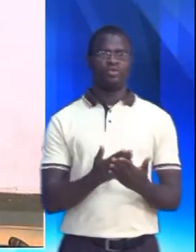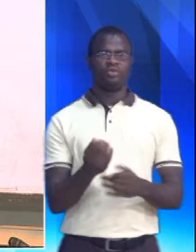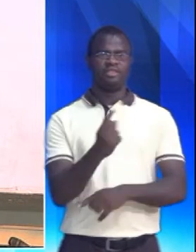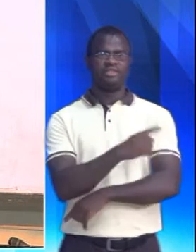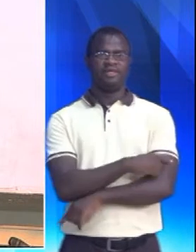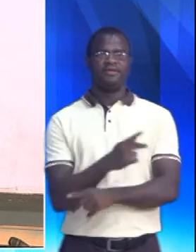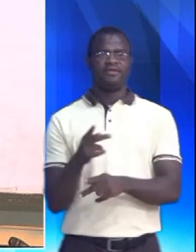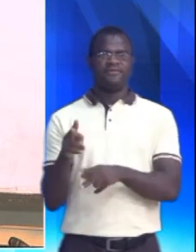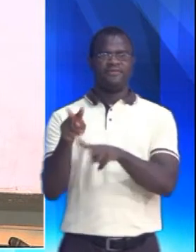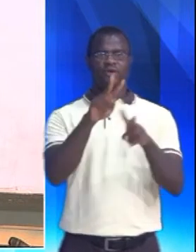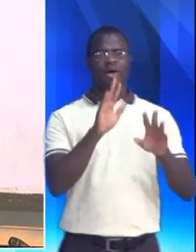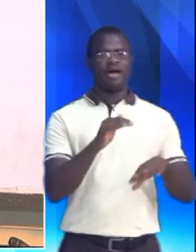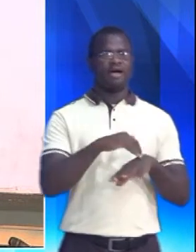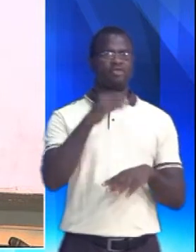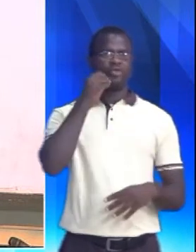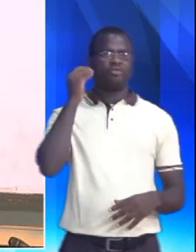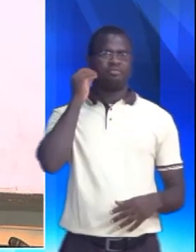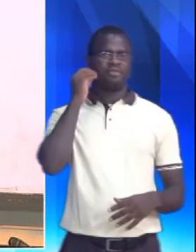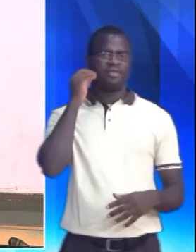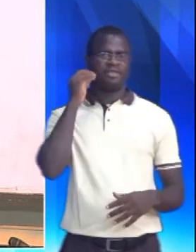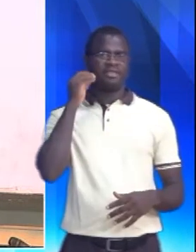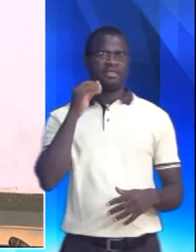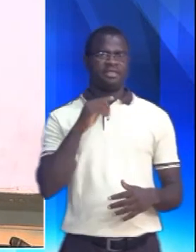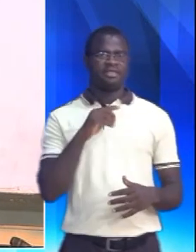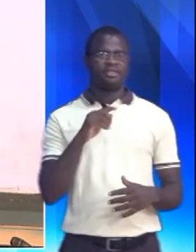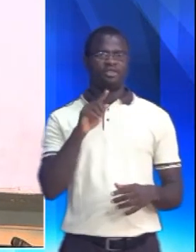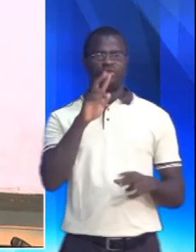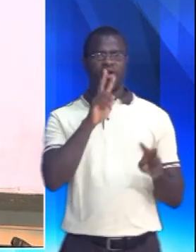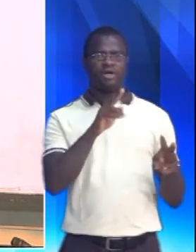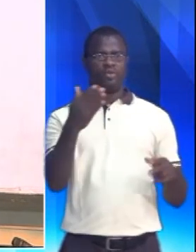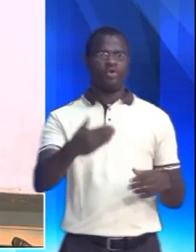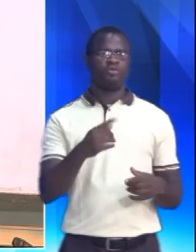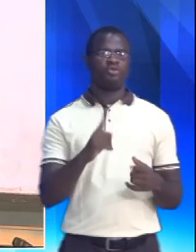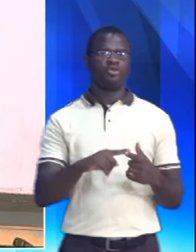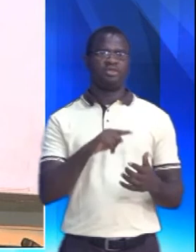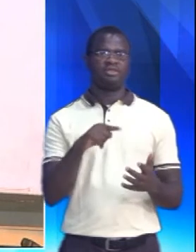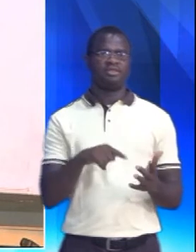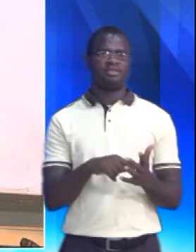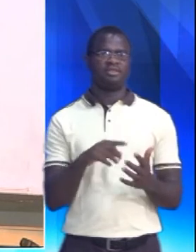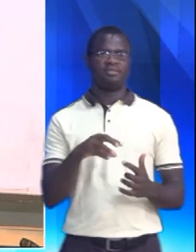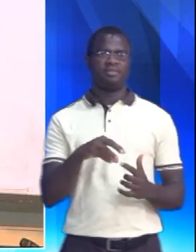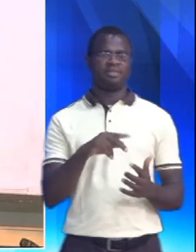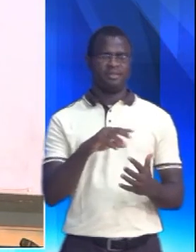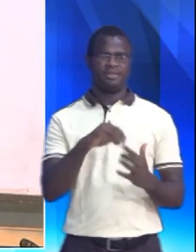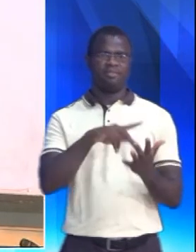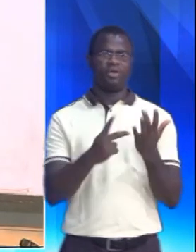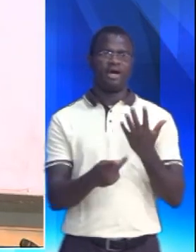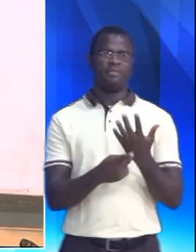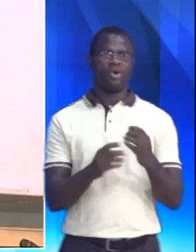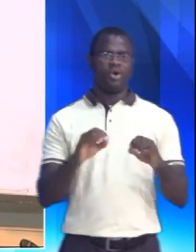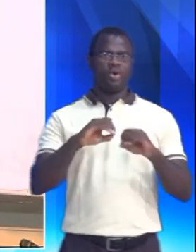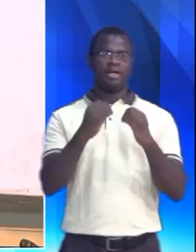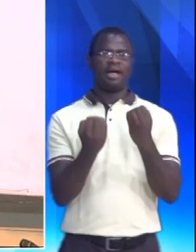at home, you are welcome to this special program organized by the Kebbi